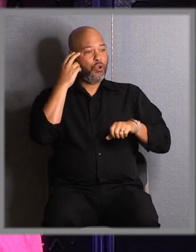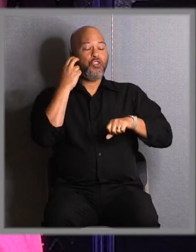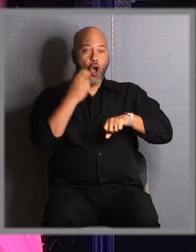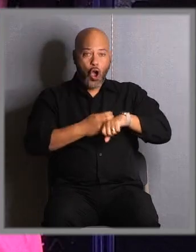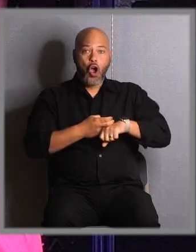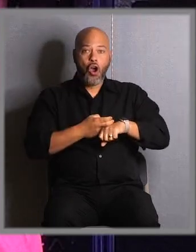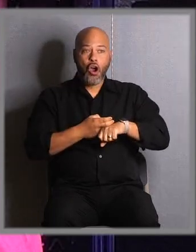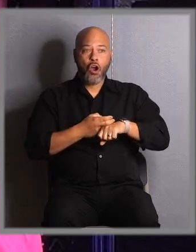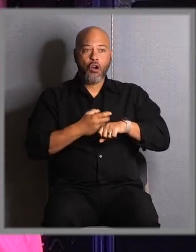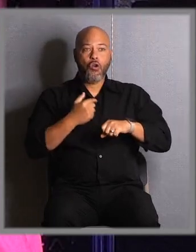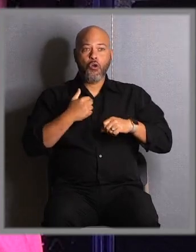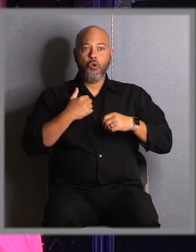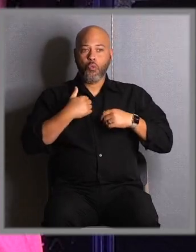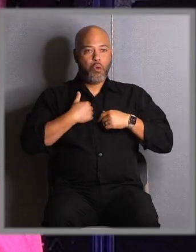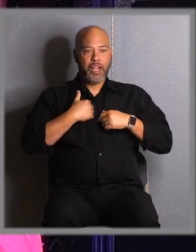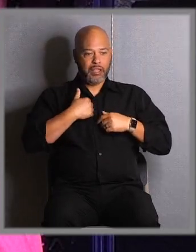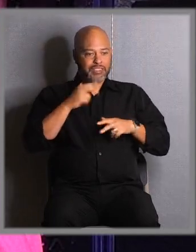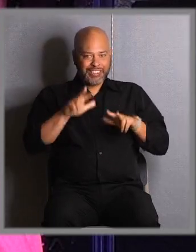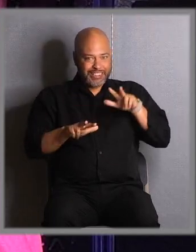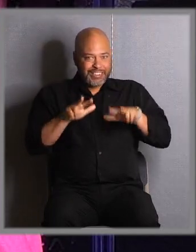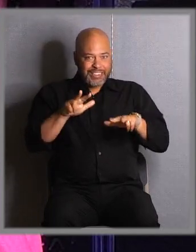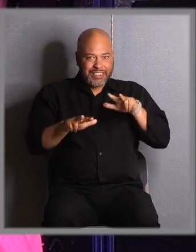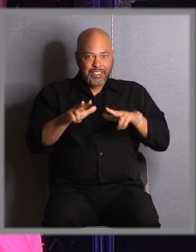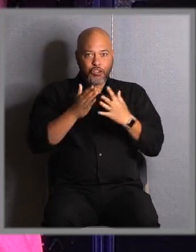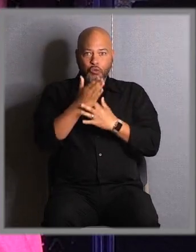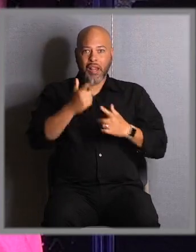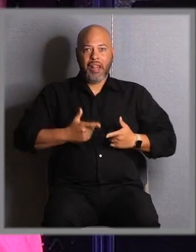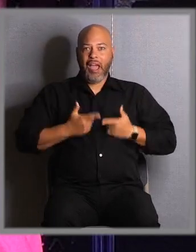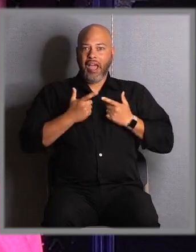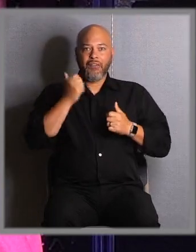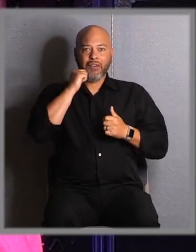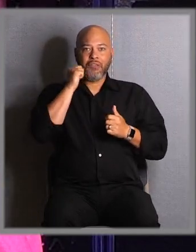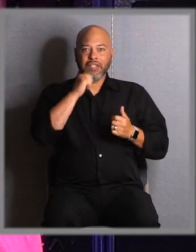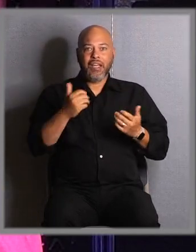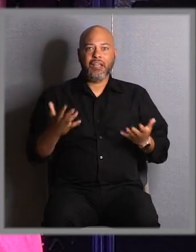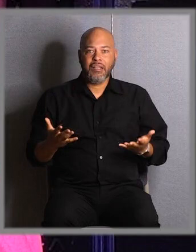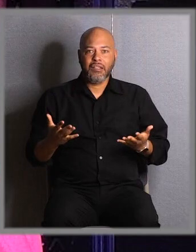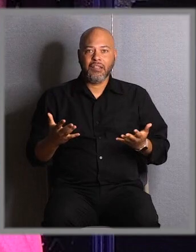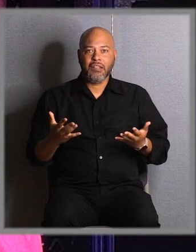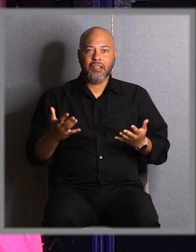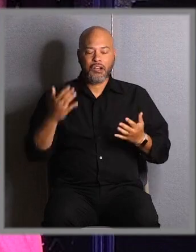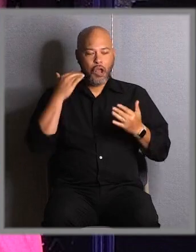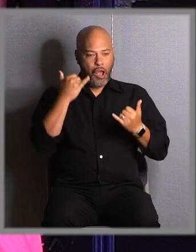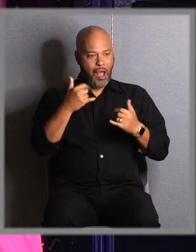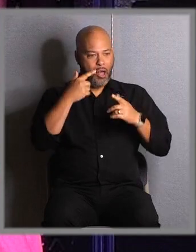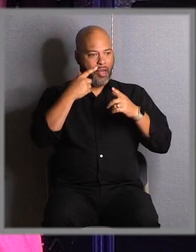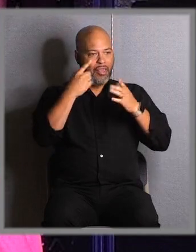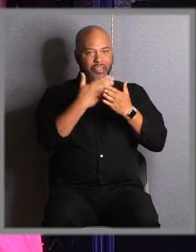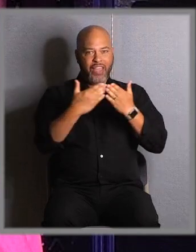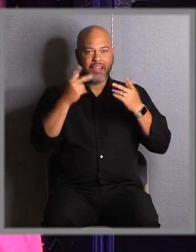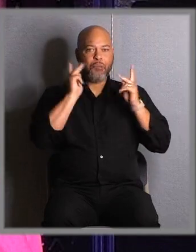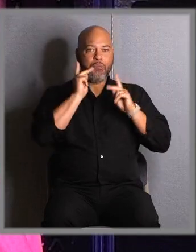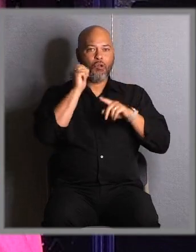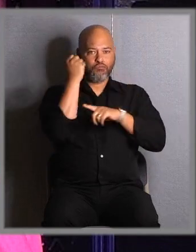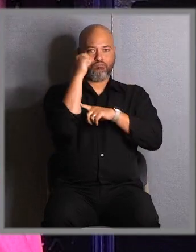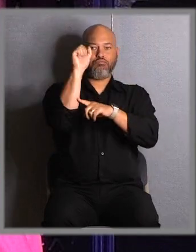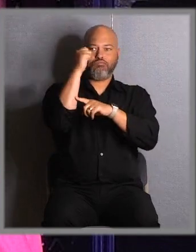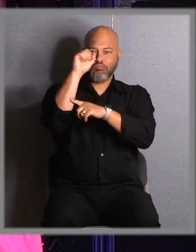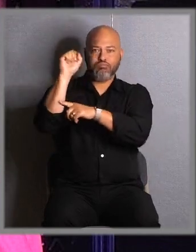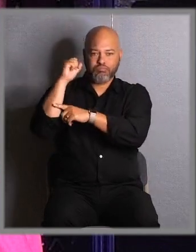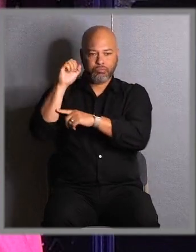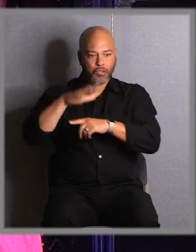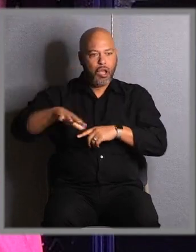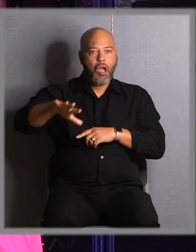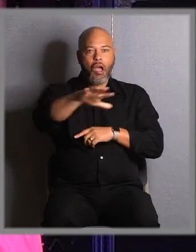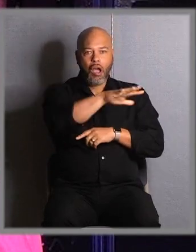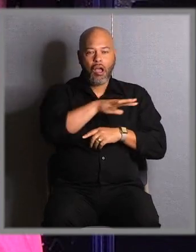we walk on eggshells every day. Now that all these things are taking place in our nation, the protesting,